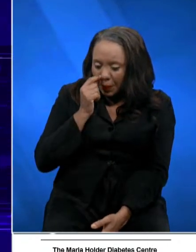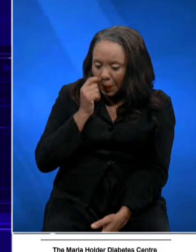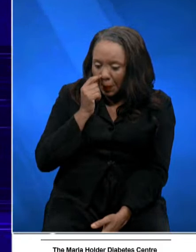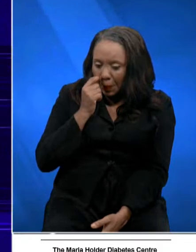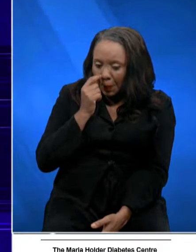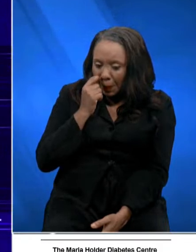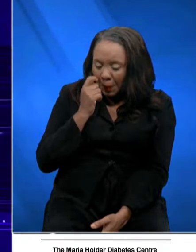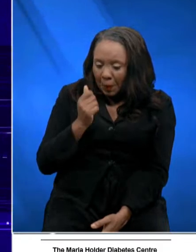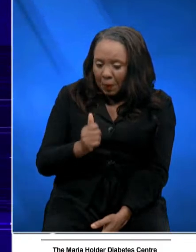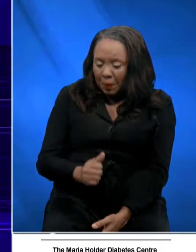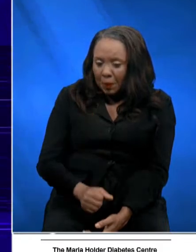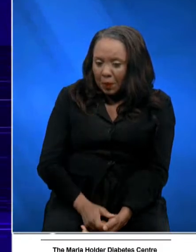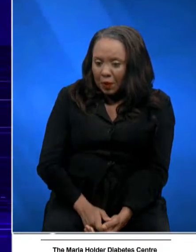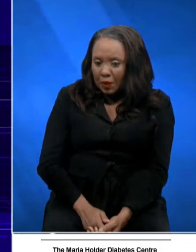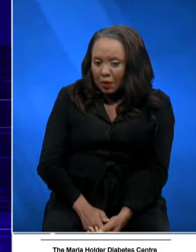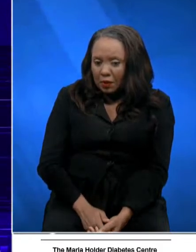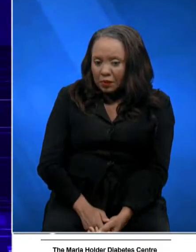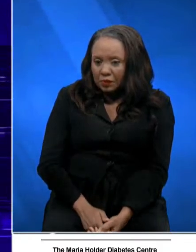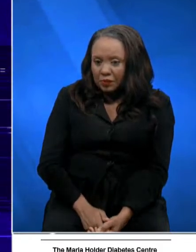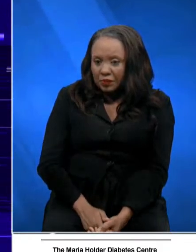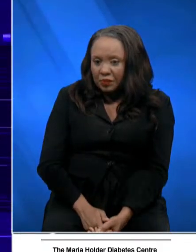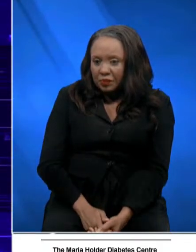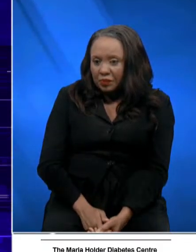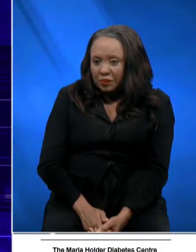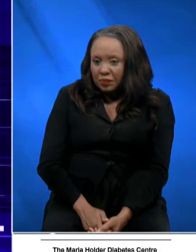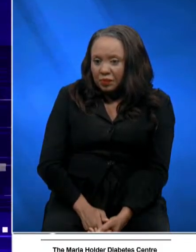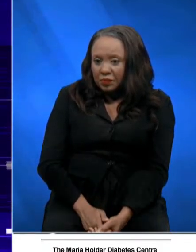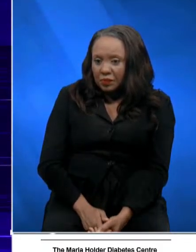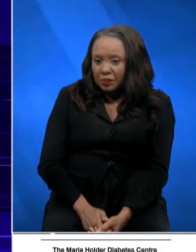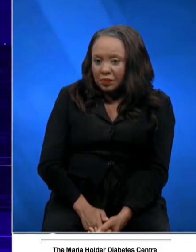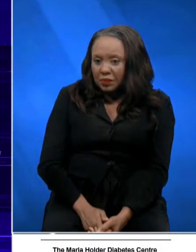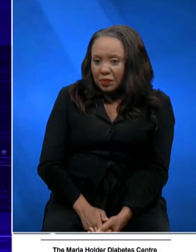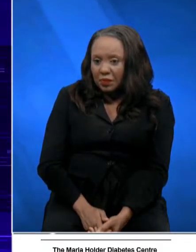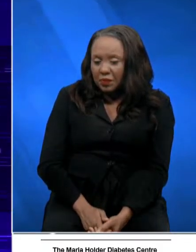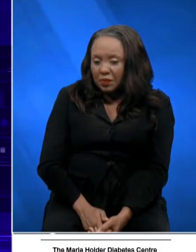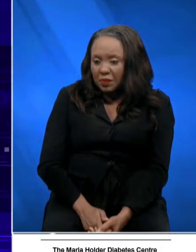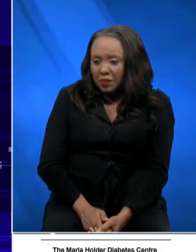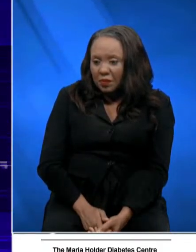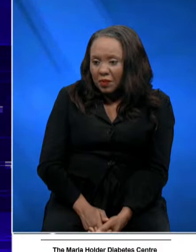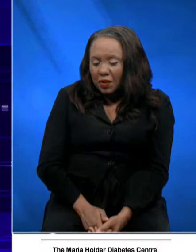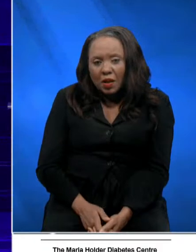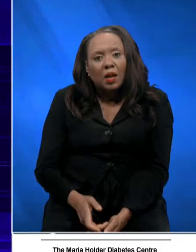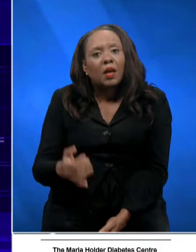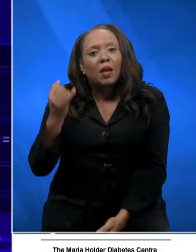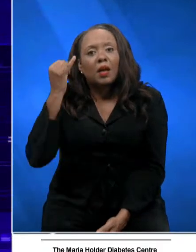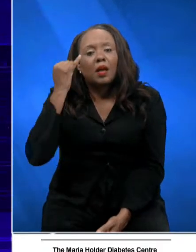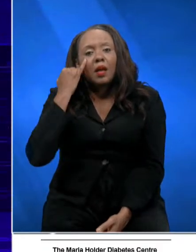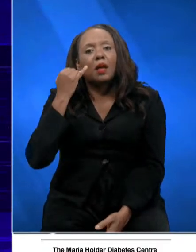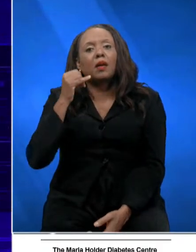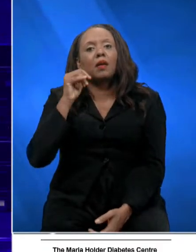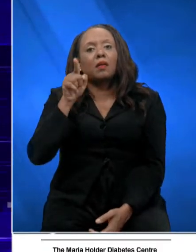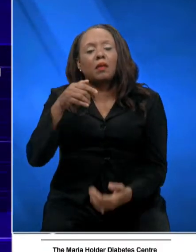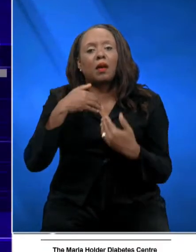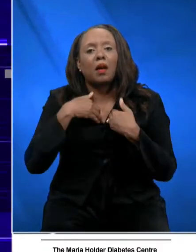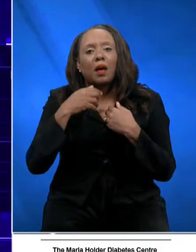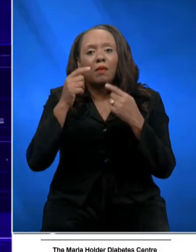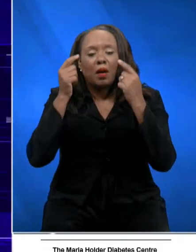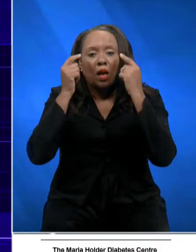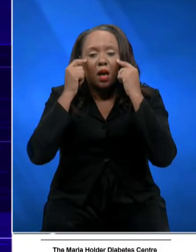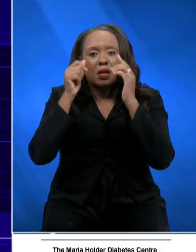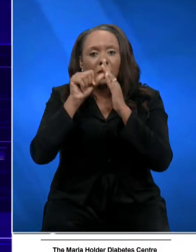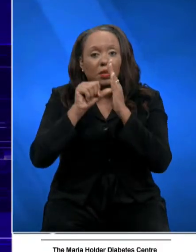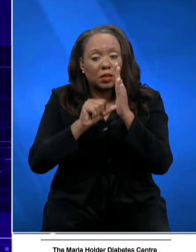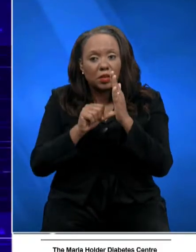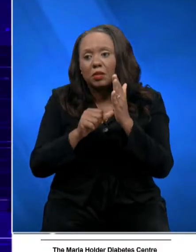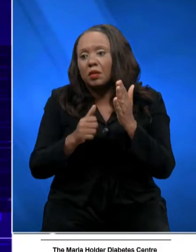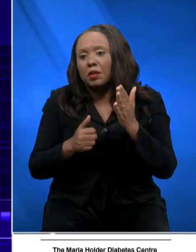get your vision back if the operation is successful? What is the guarantee? Was it 50-50 or is it 75-25? What is the percentage